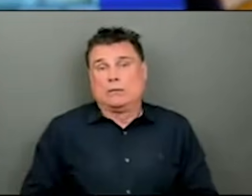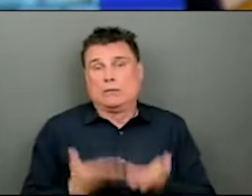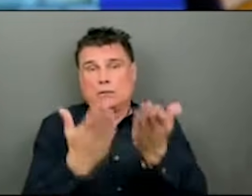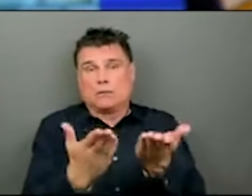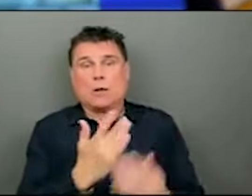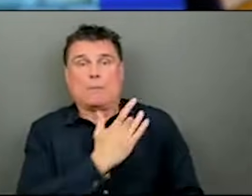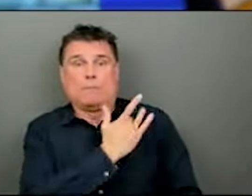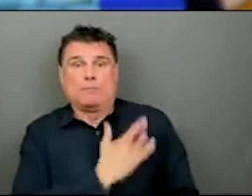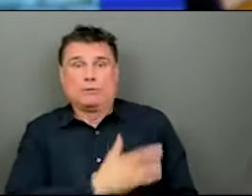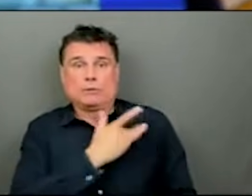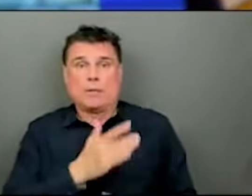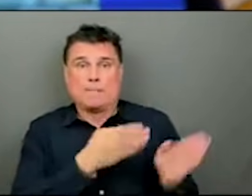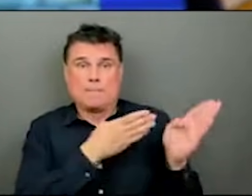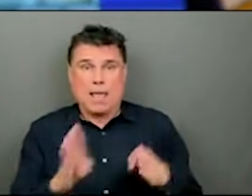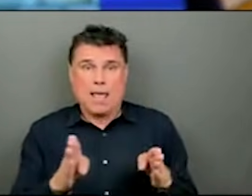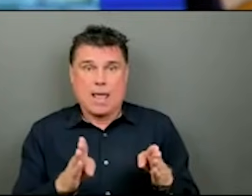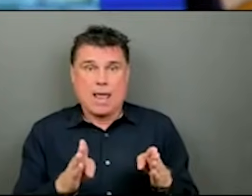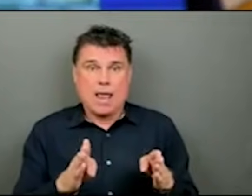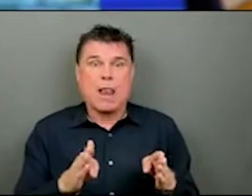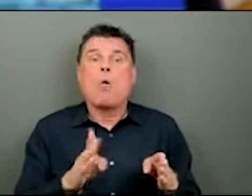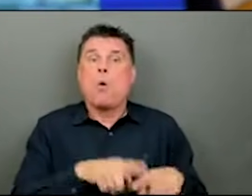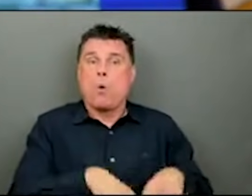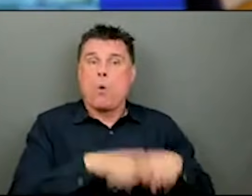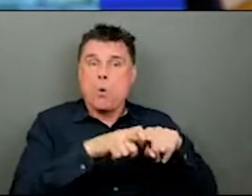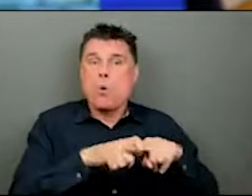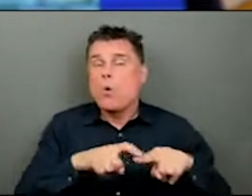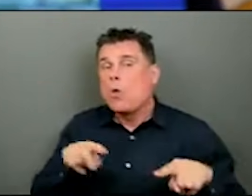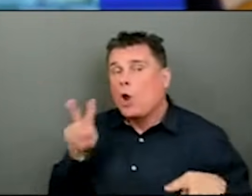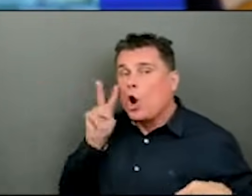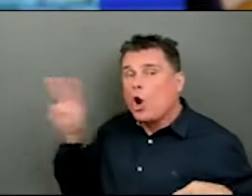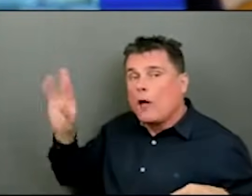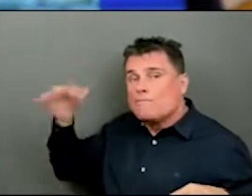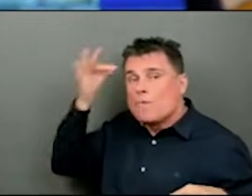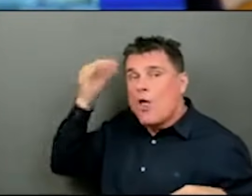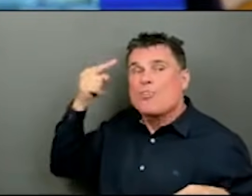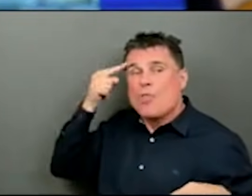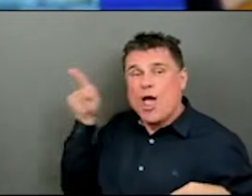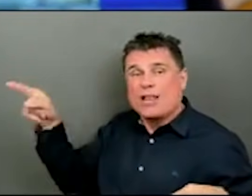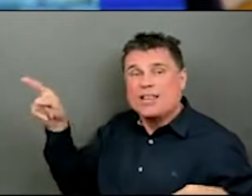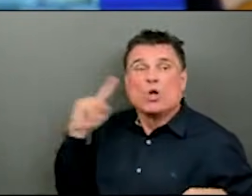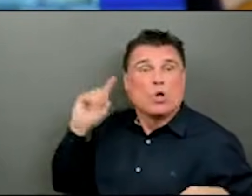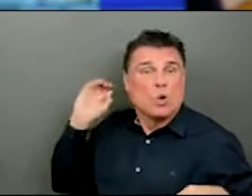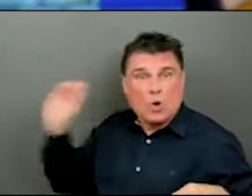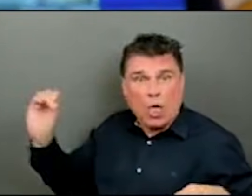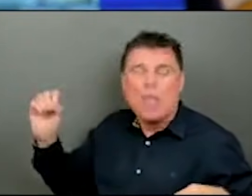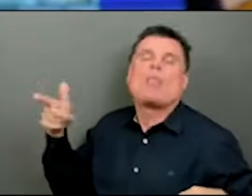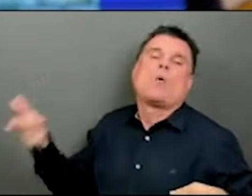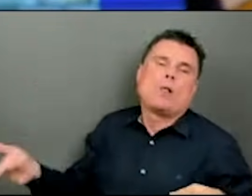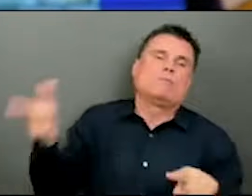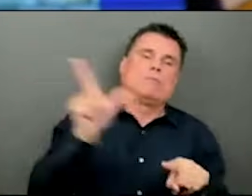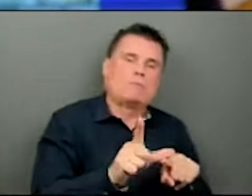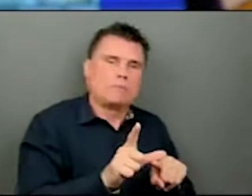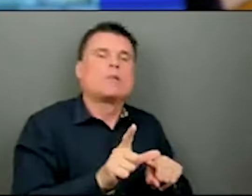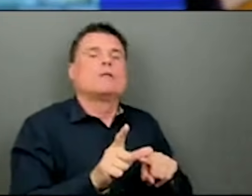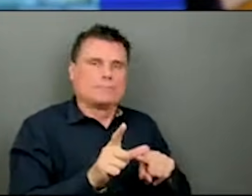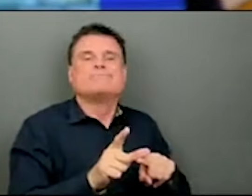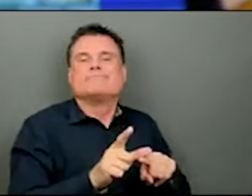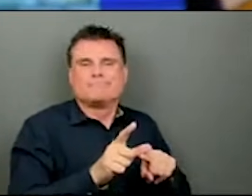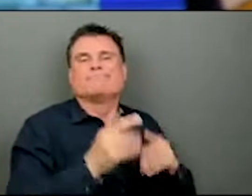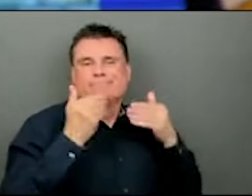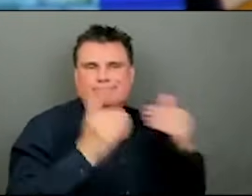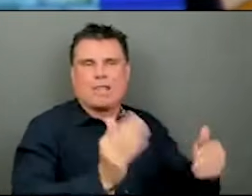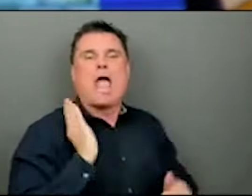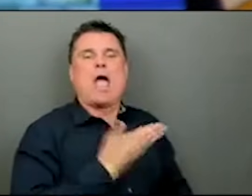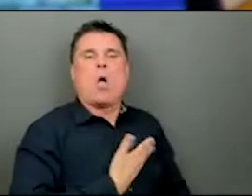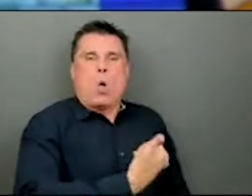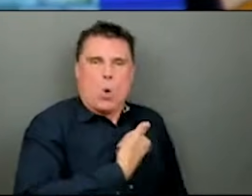those off the shelf, and we're looking at how we can implement that in a seamless way without putting more burden on business at a time when business can least afford it. But we